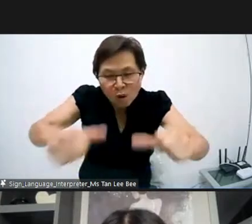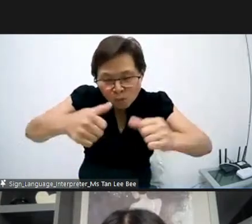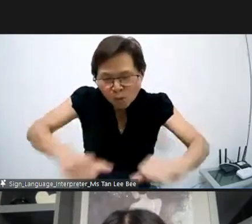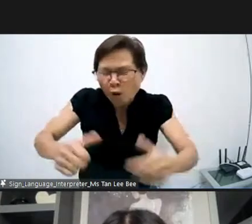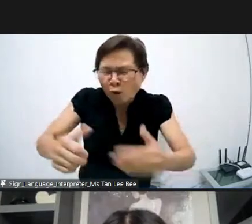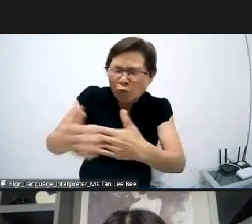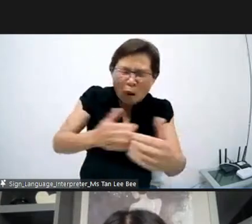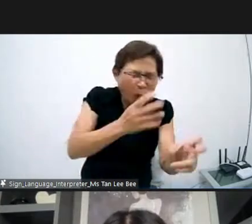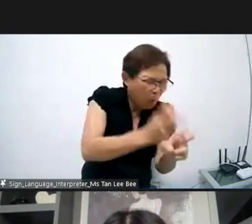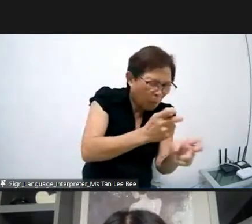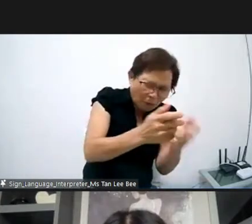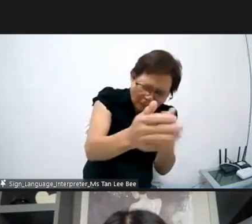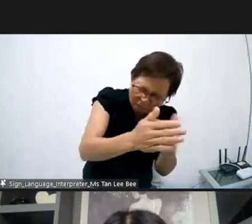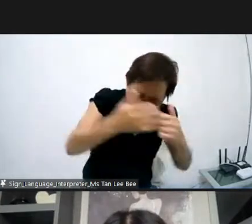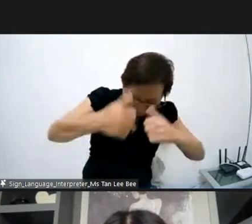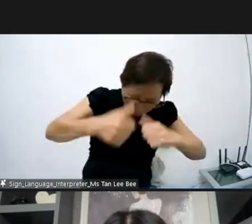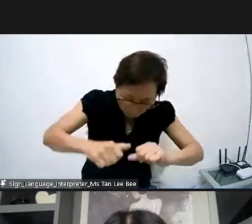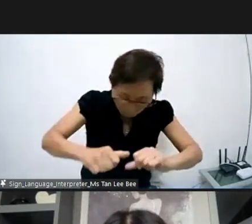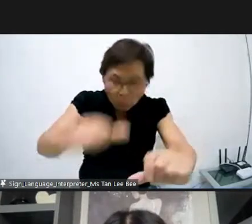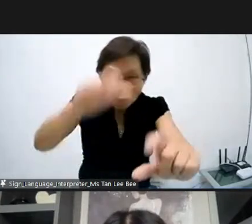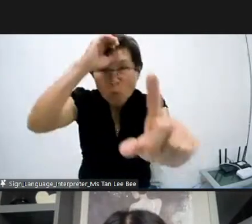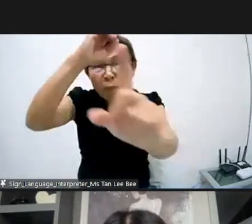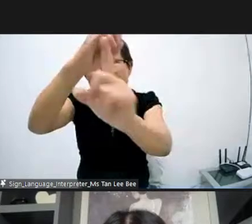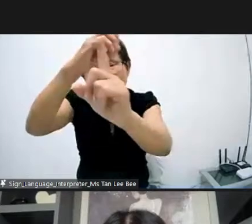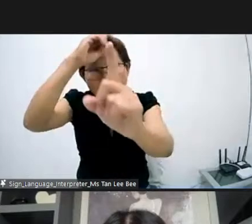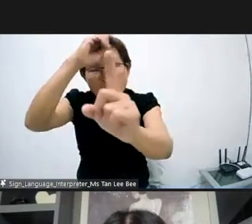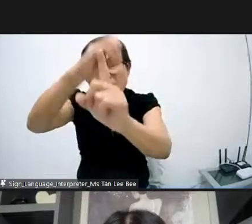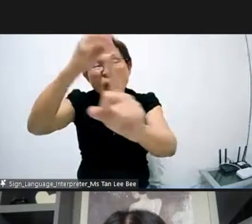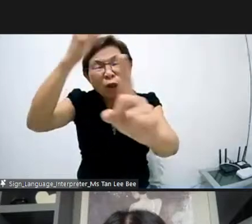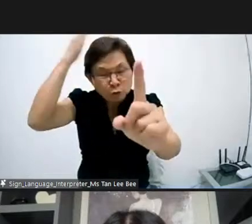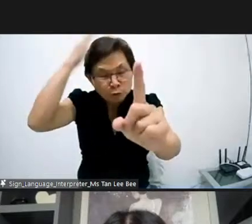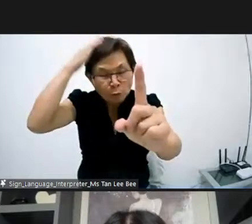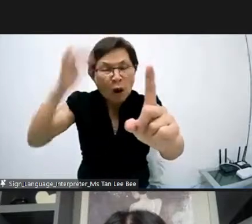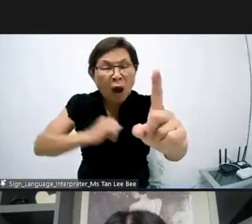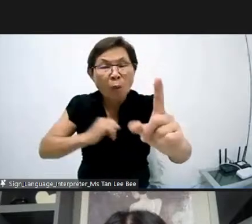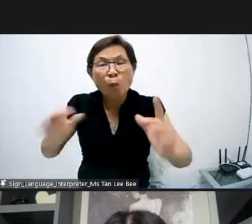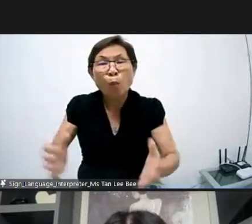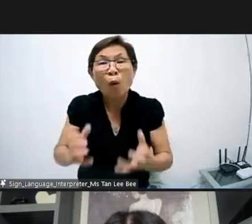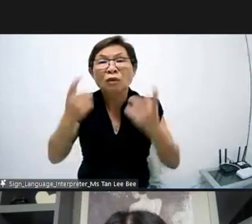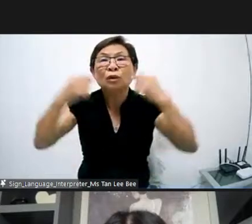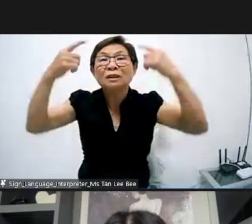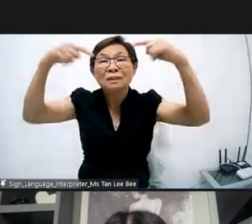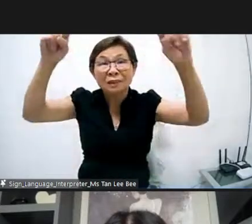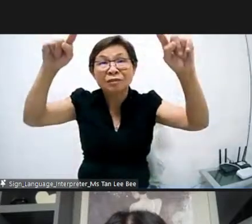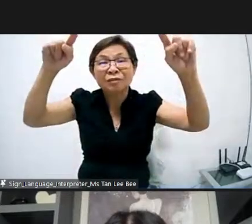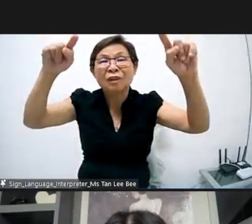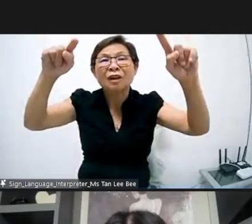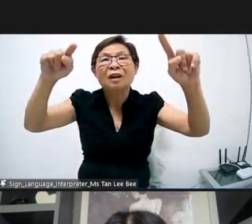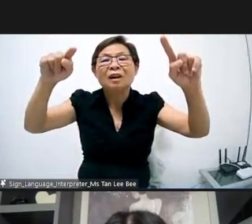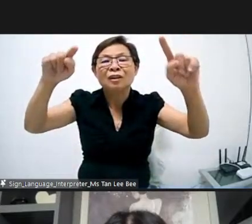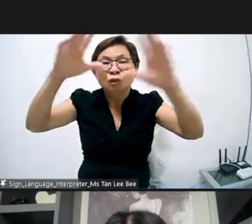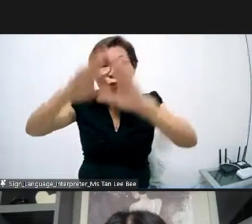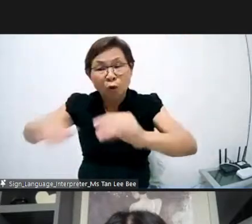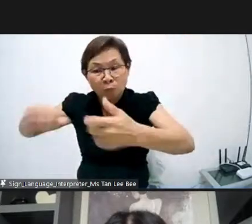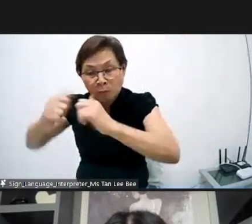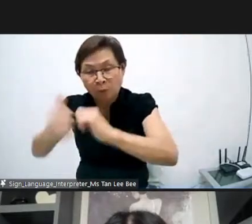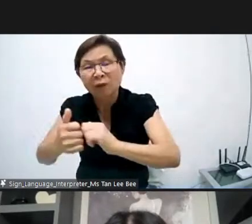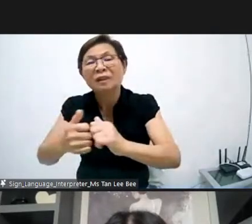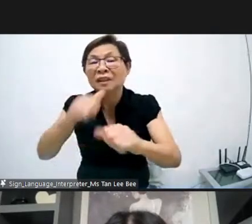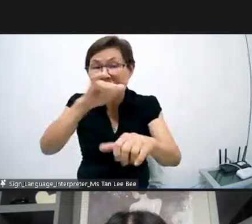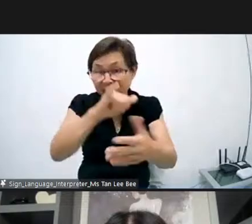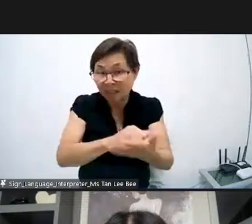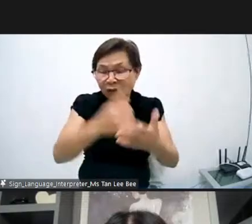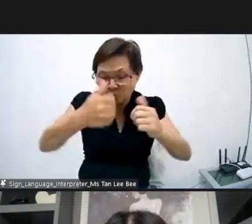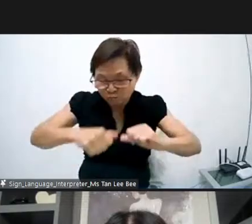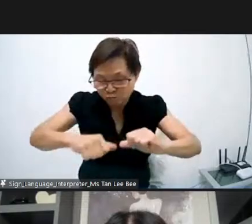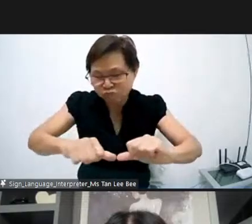challenges, so with the purpose, knowing what you want to achieve, that will also be something that will keep you going. So